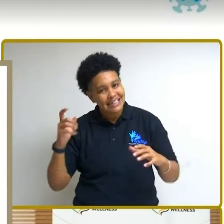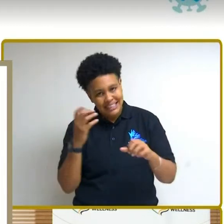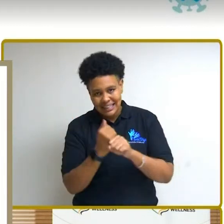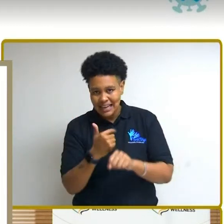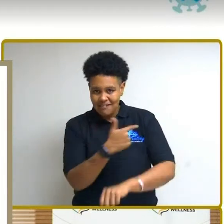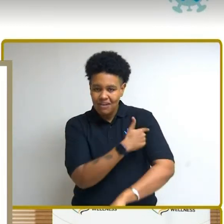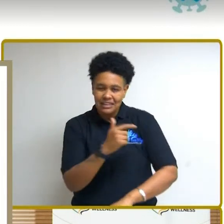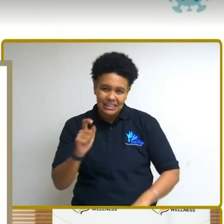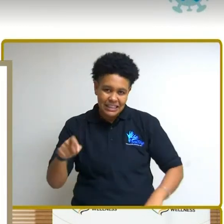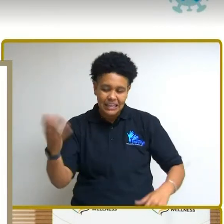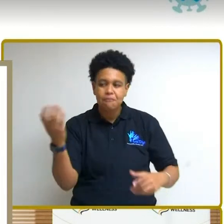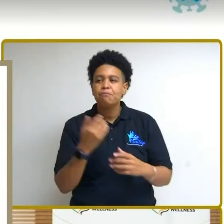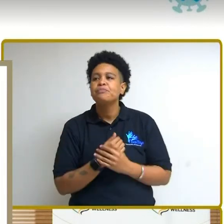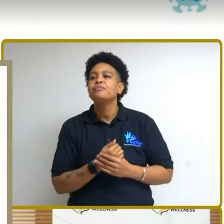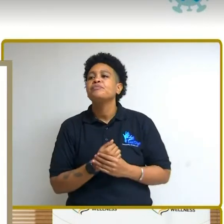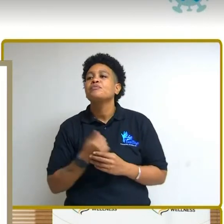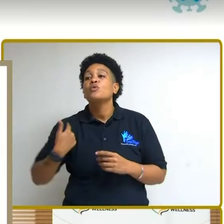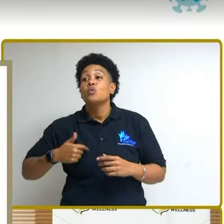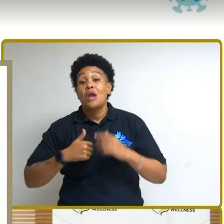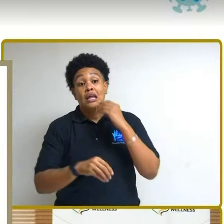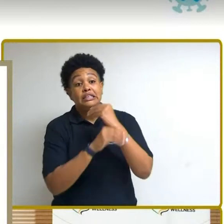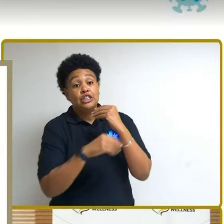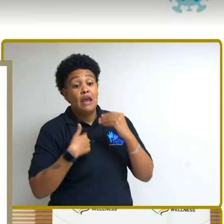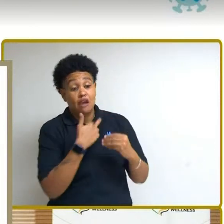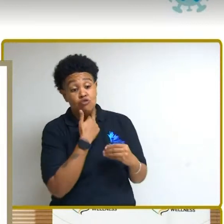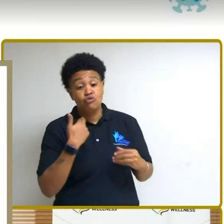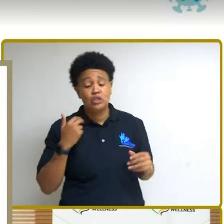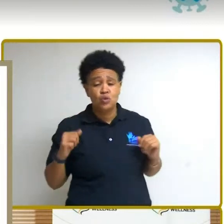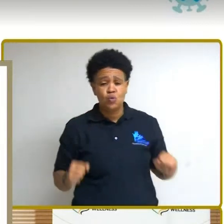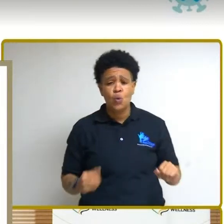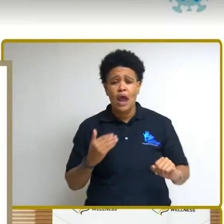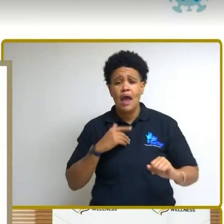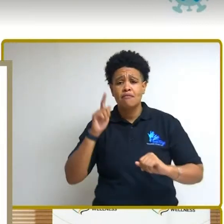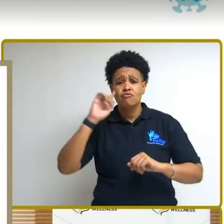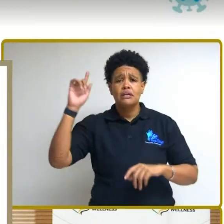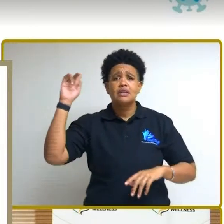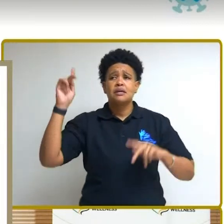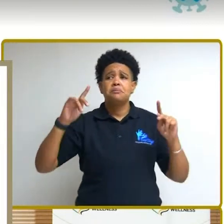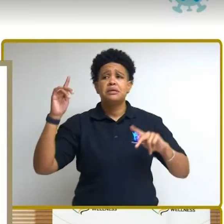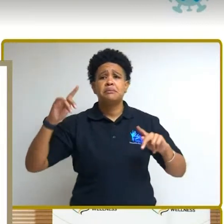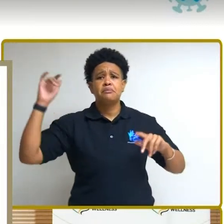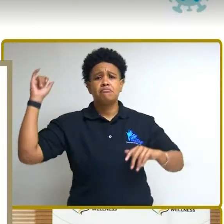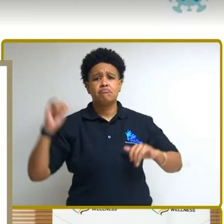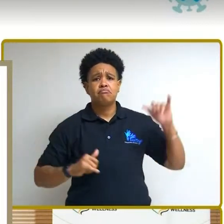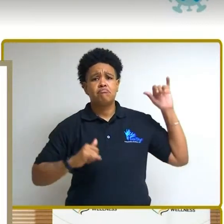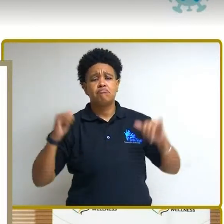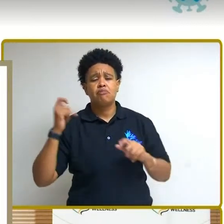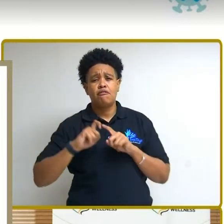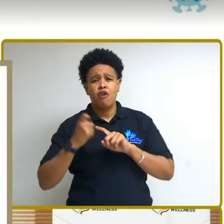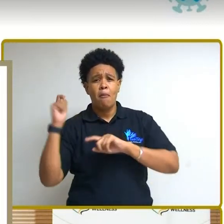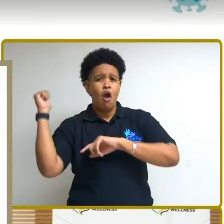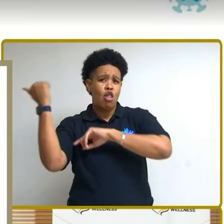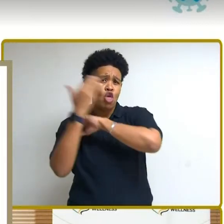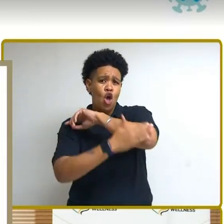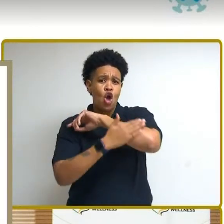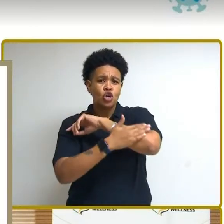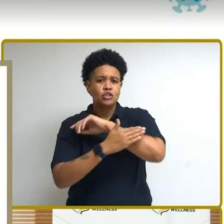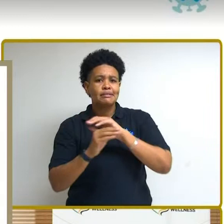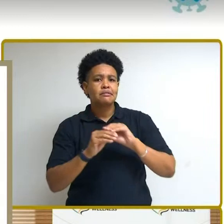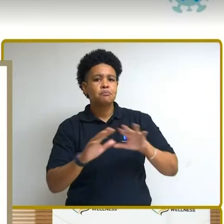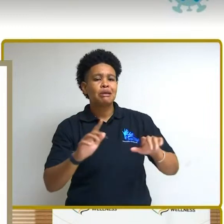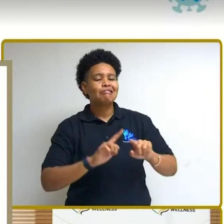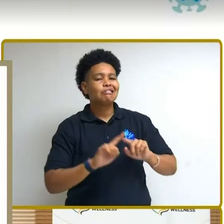vaccine. We also have a risk that there could be importation of variant strains from other countries,